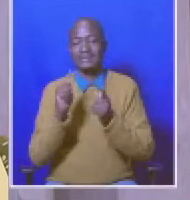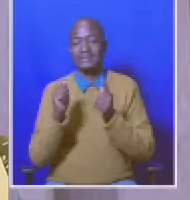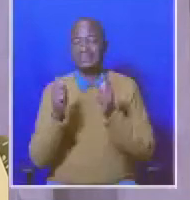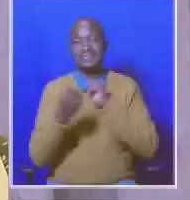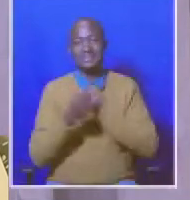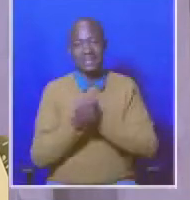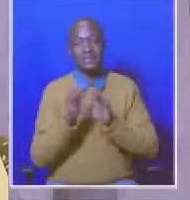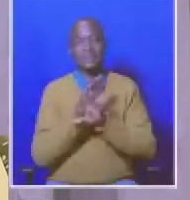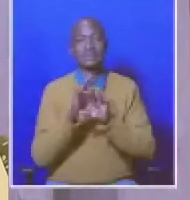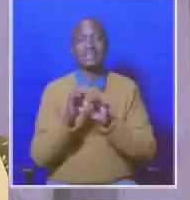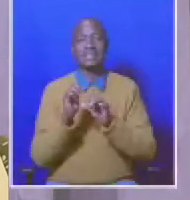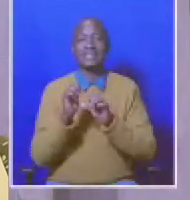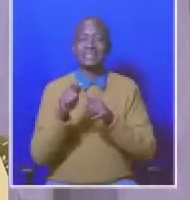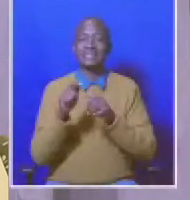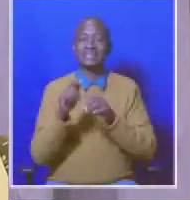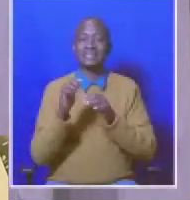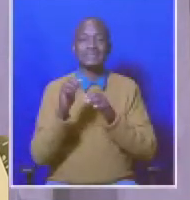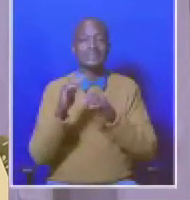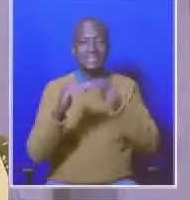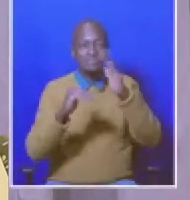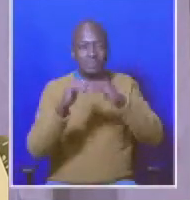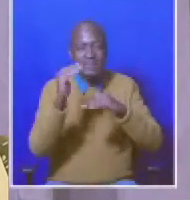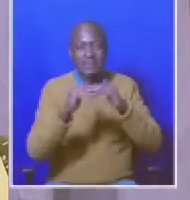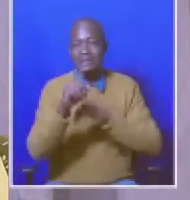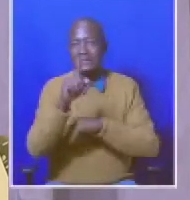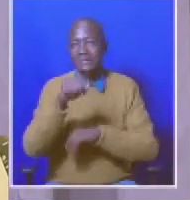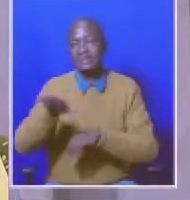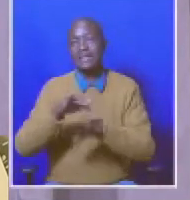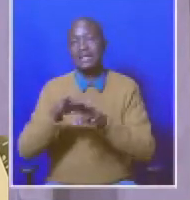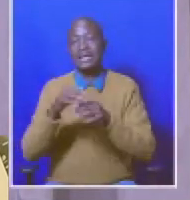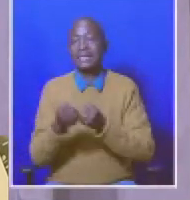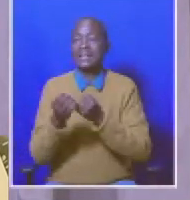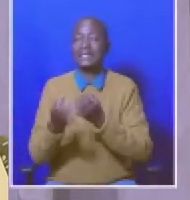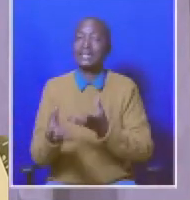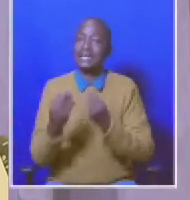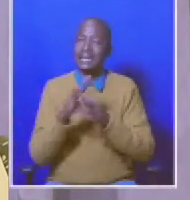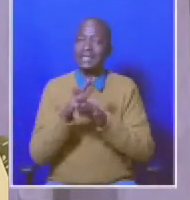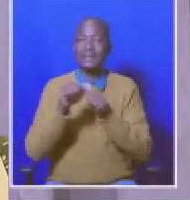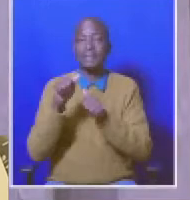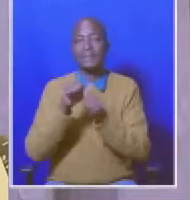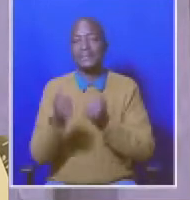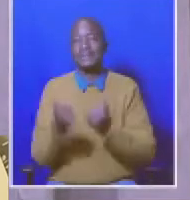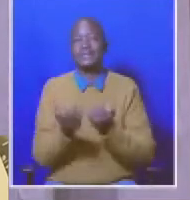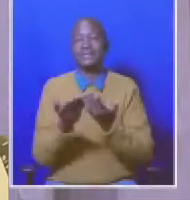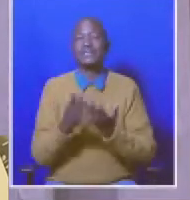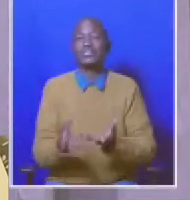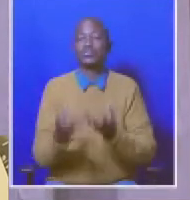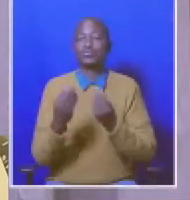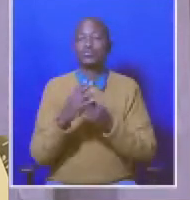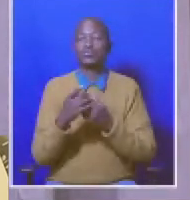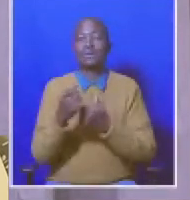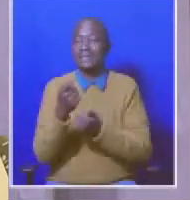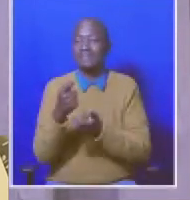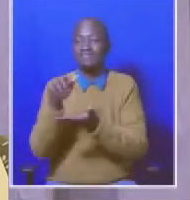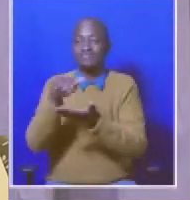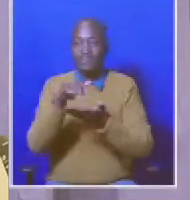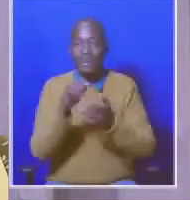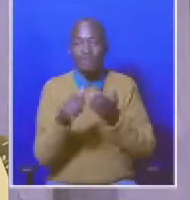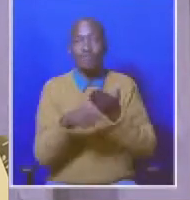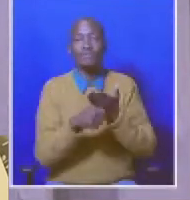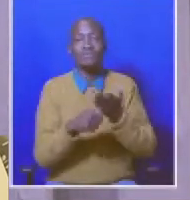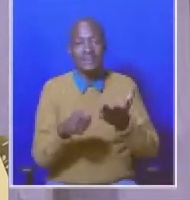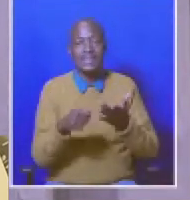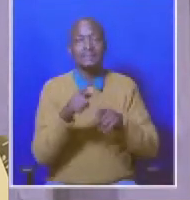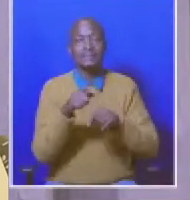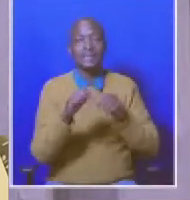infrastructure so that they can provide better services and be able to get revenue from taxpayers, the